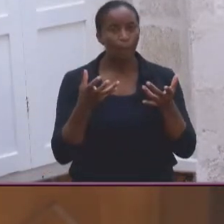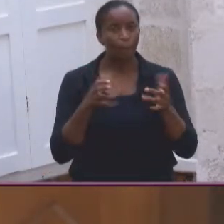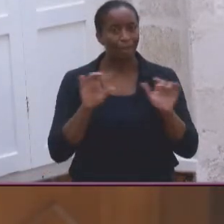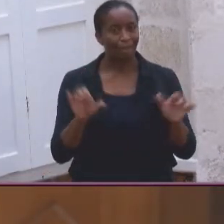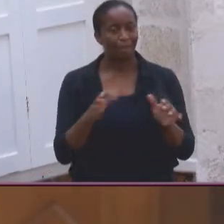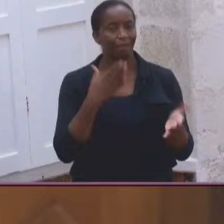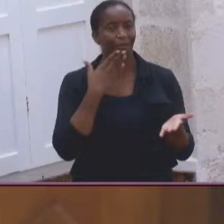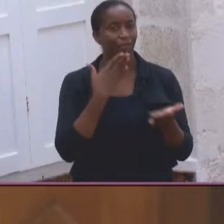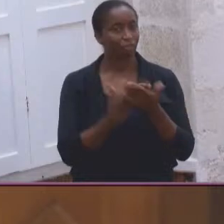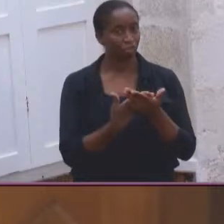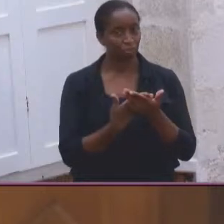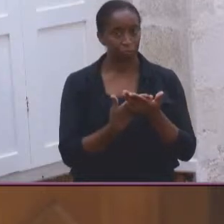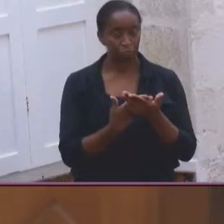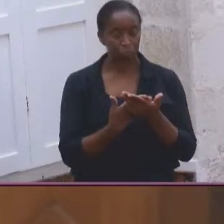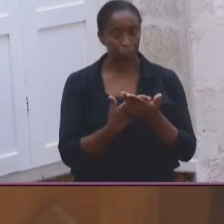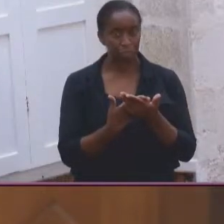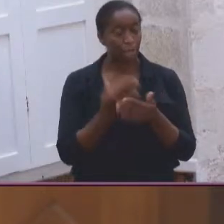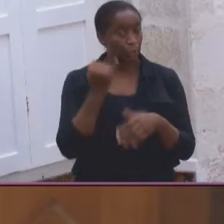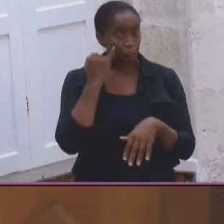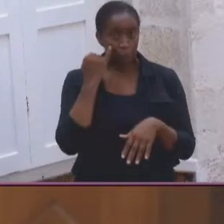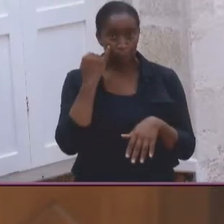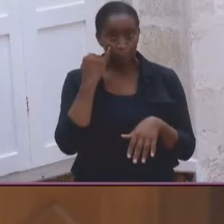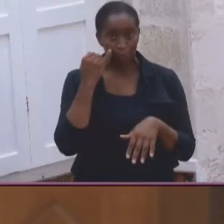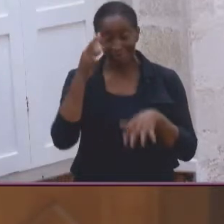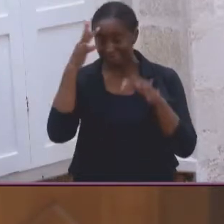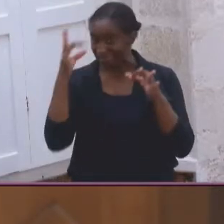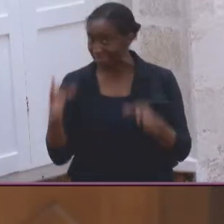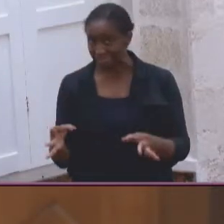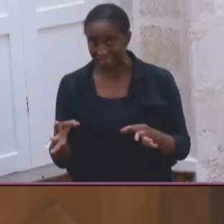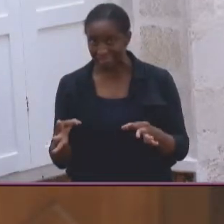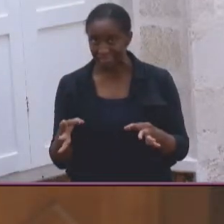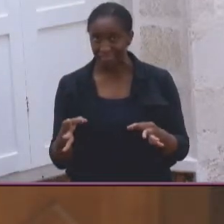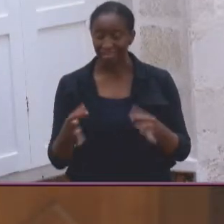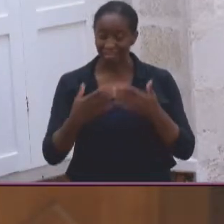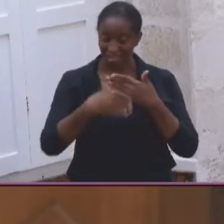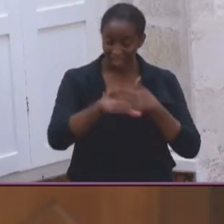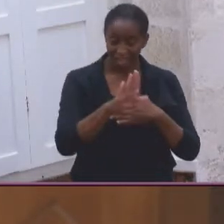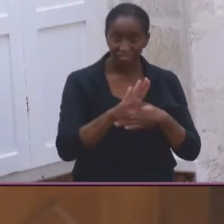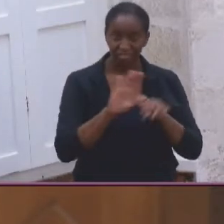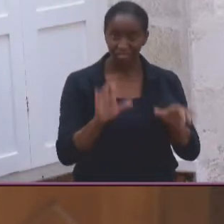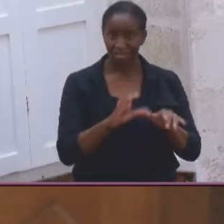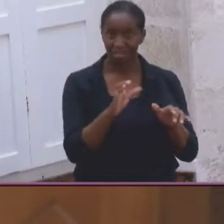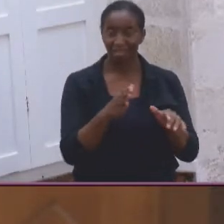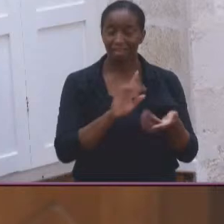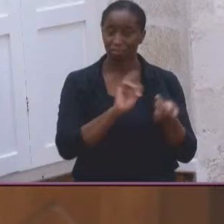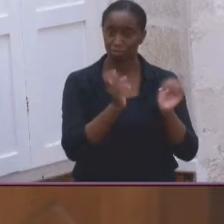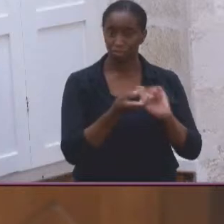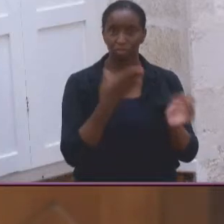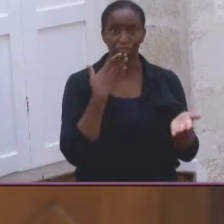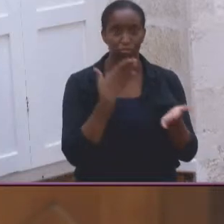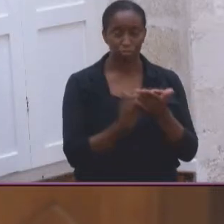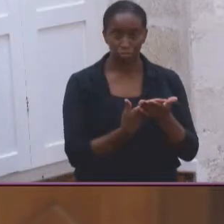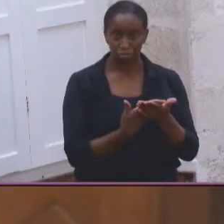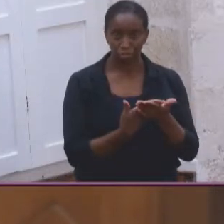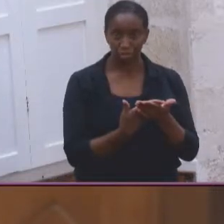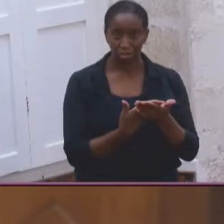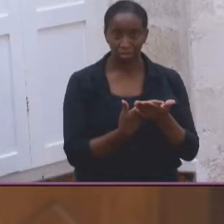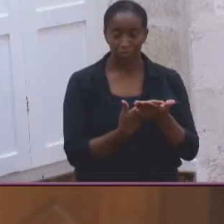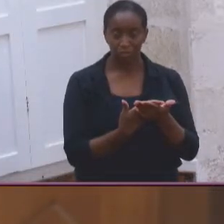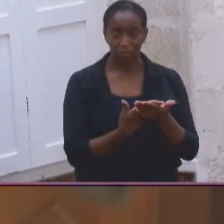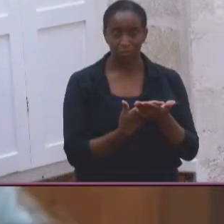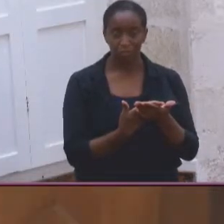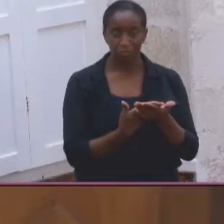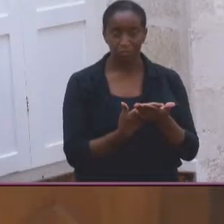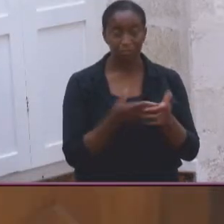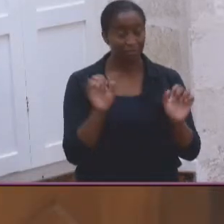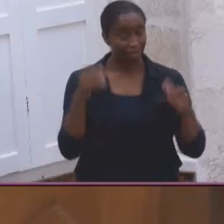So, sir, I want, with those few words, to lend my total support to this bill.